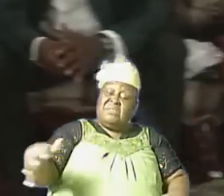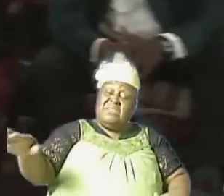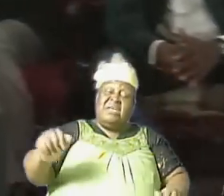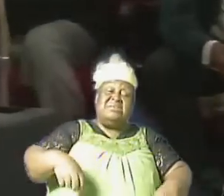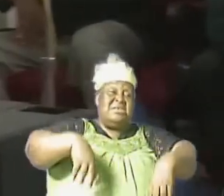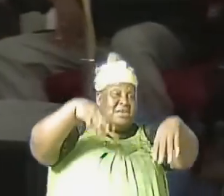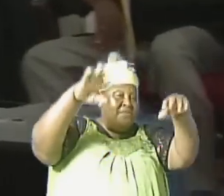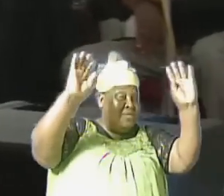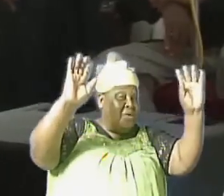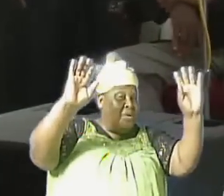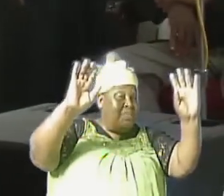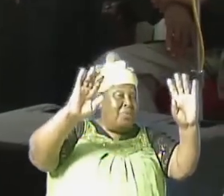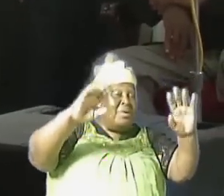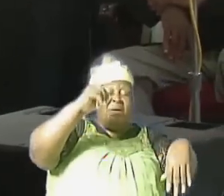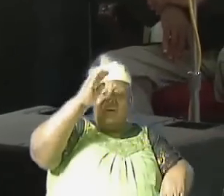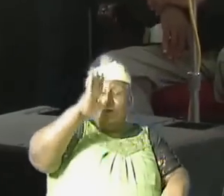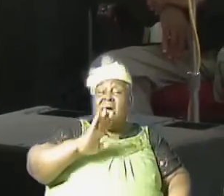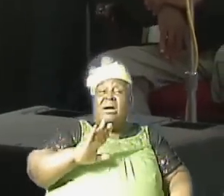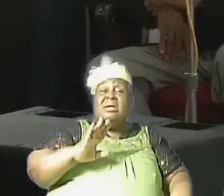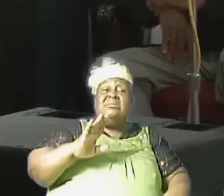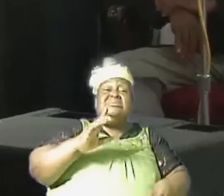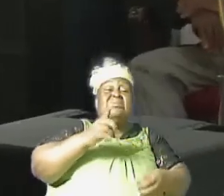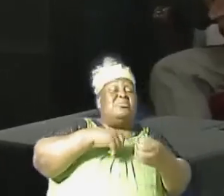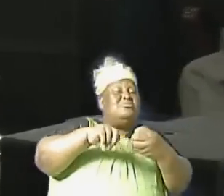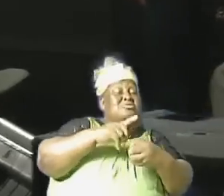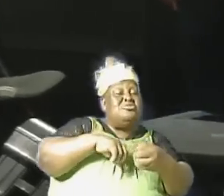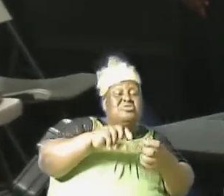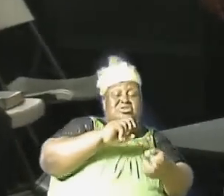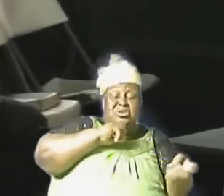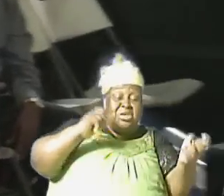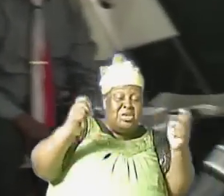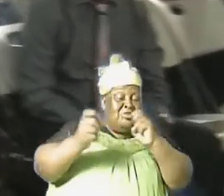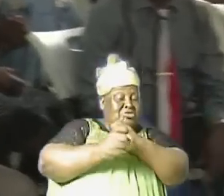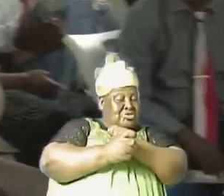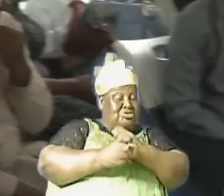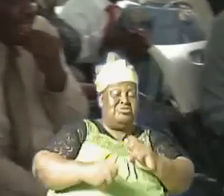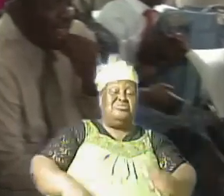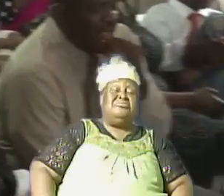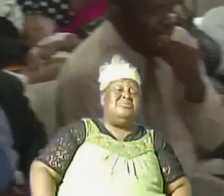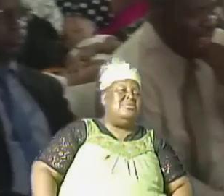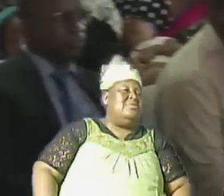given up on. God is about to turn it around.